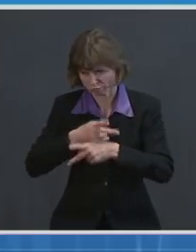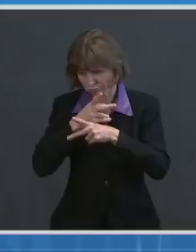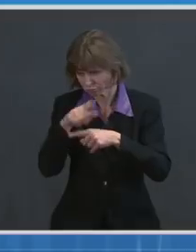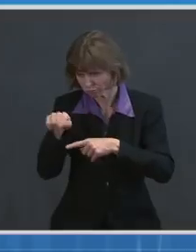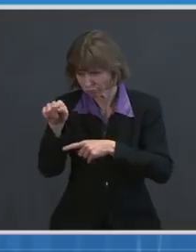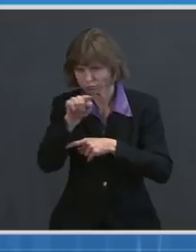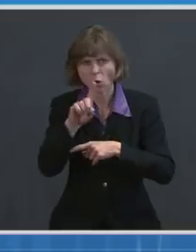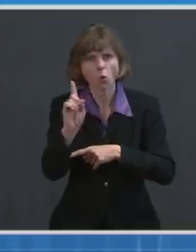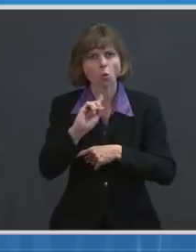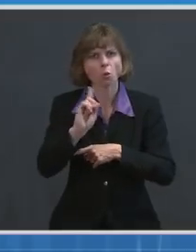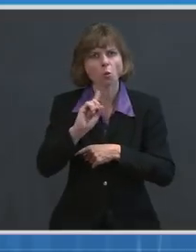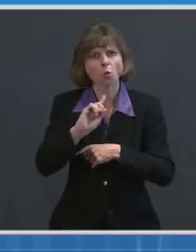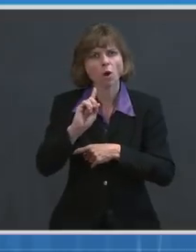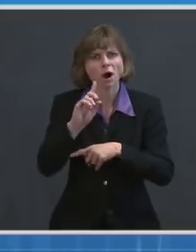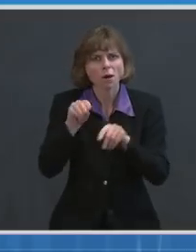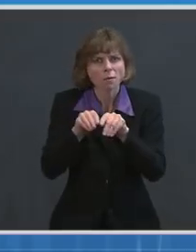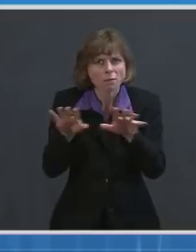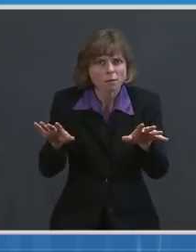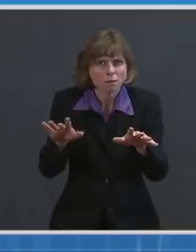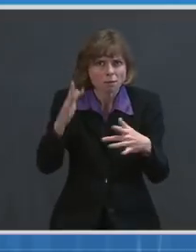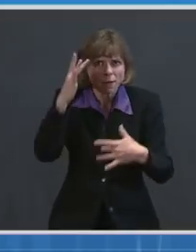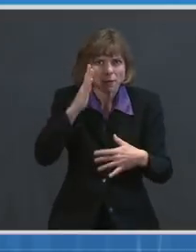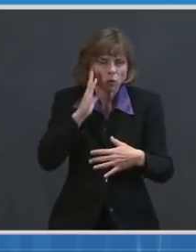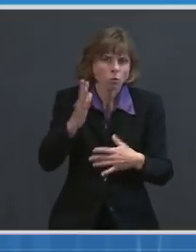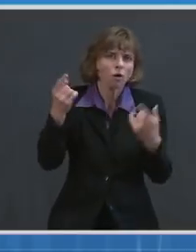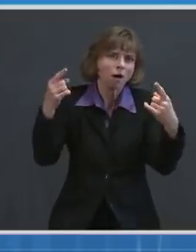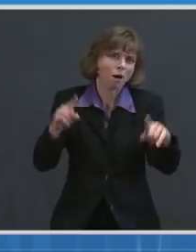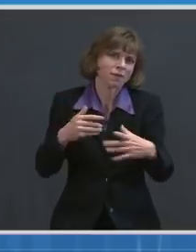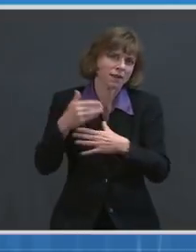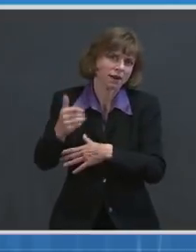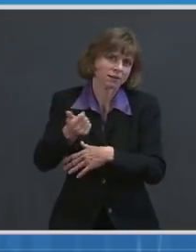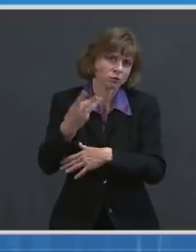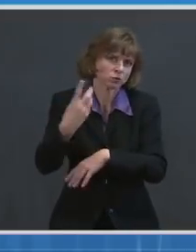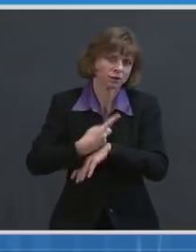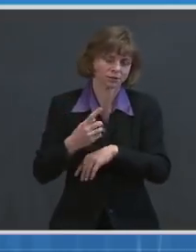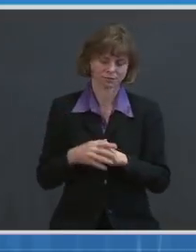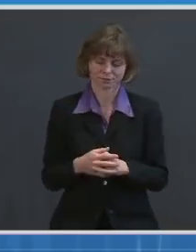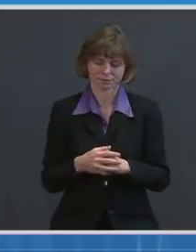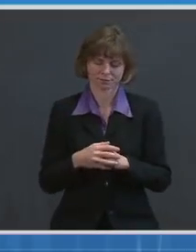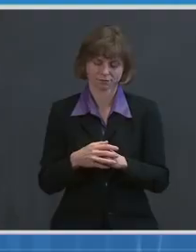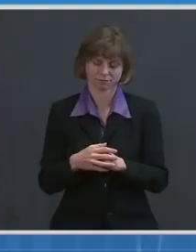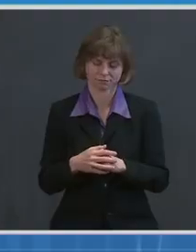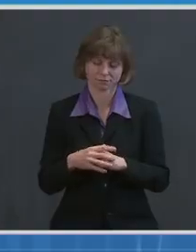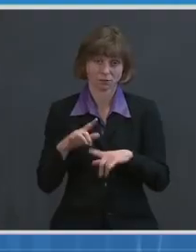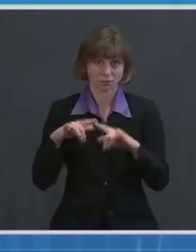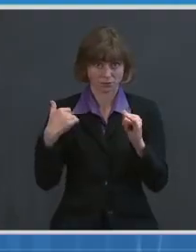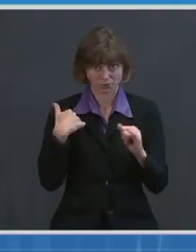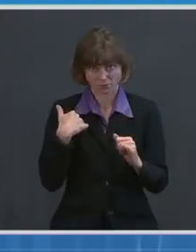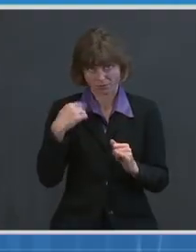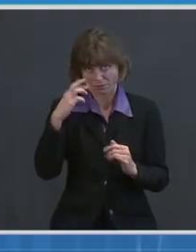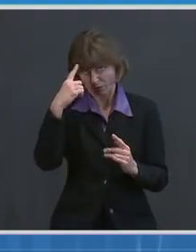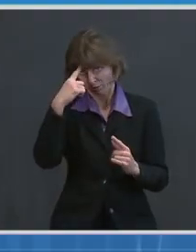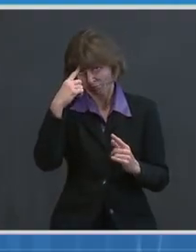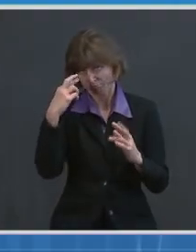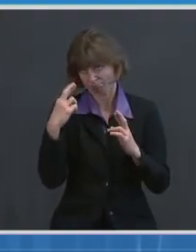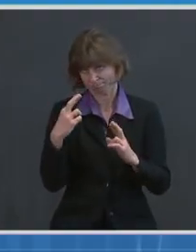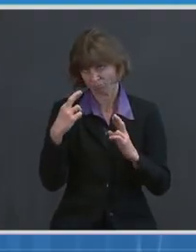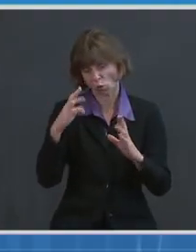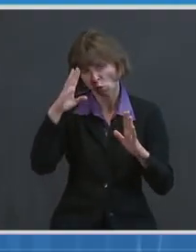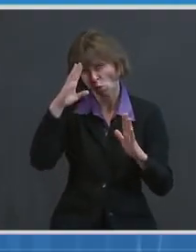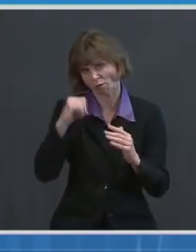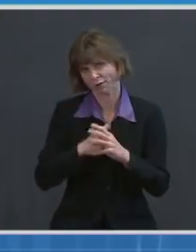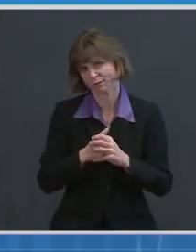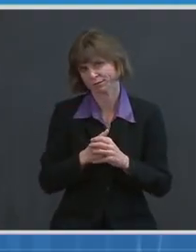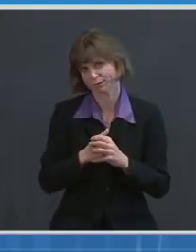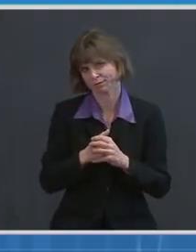the pandemic will head in the coming days. But I'm also hopeful. As of today, 59